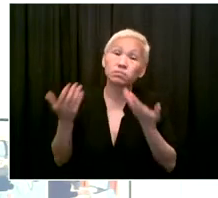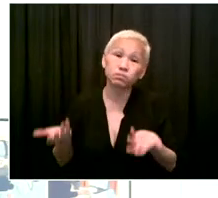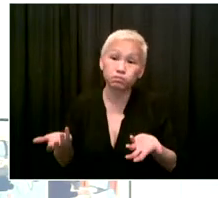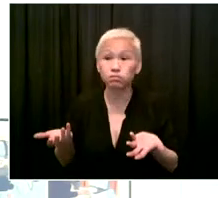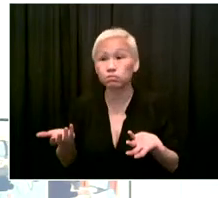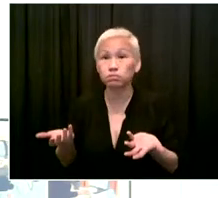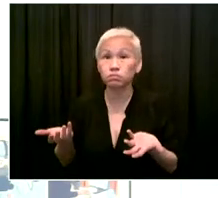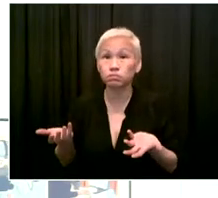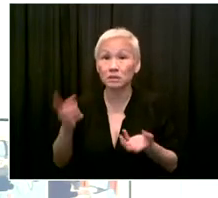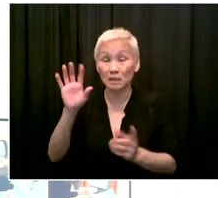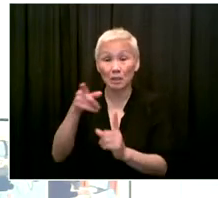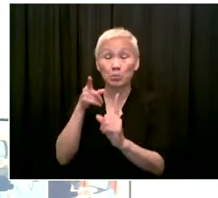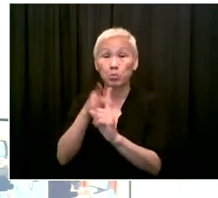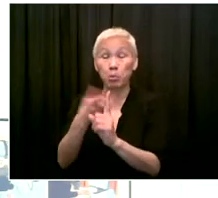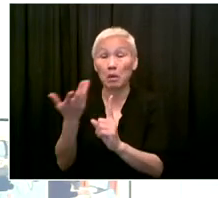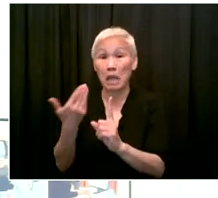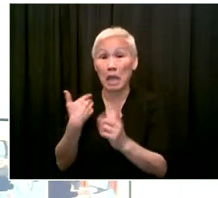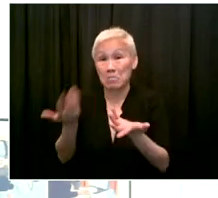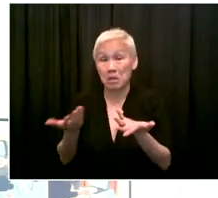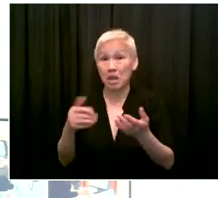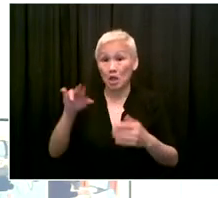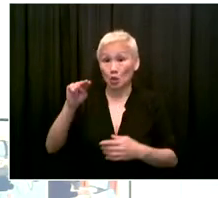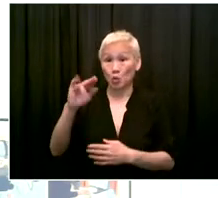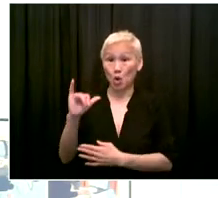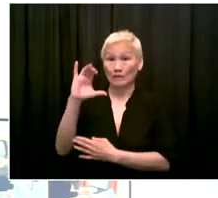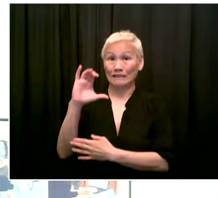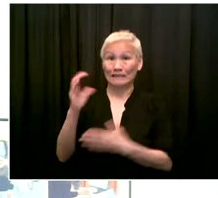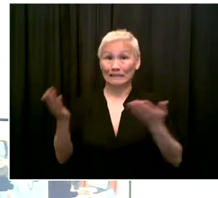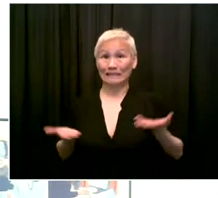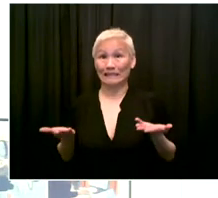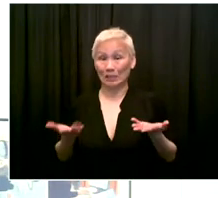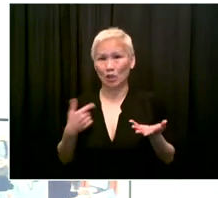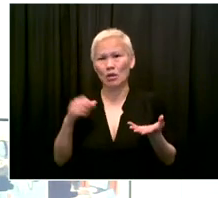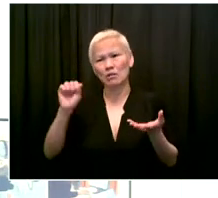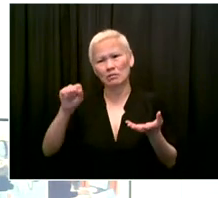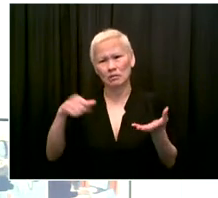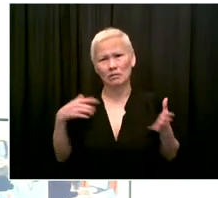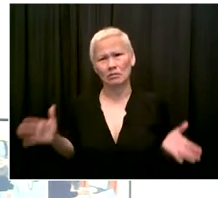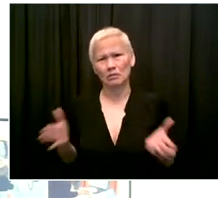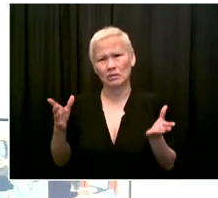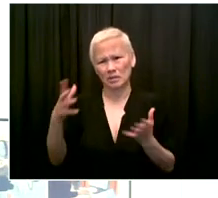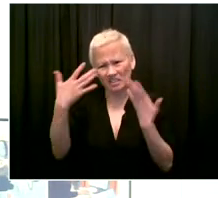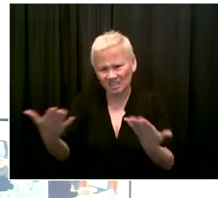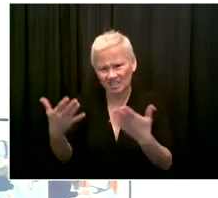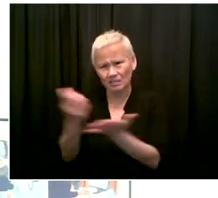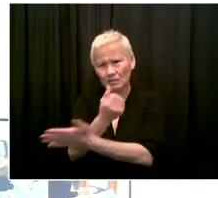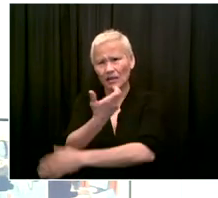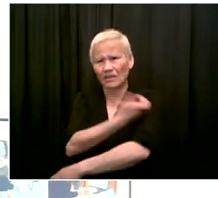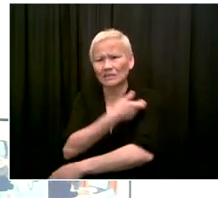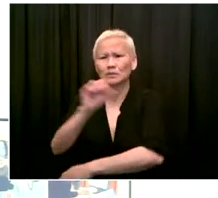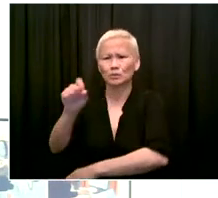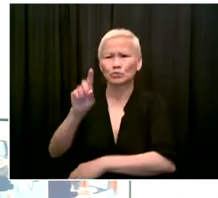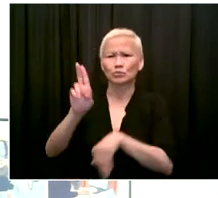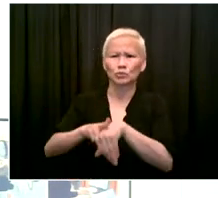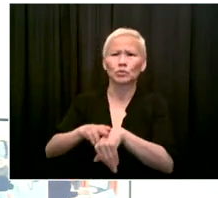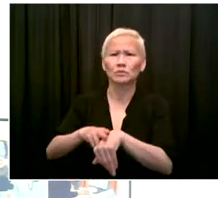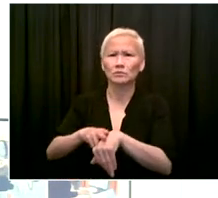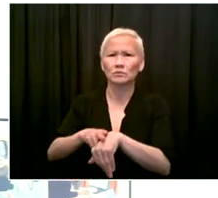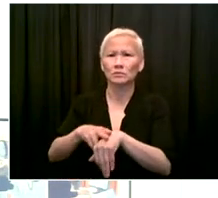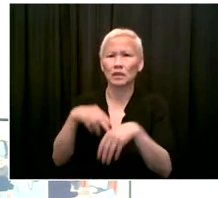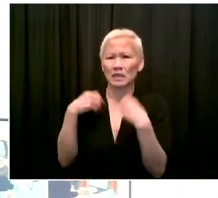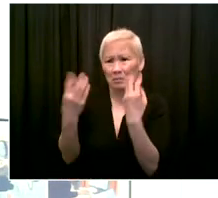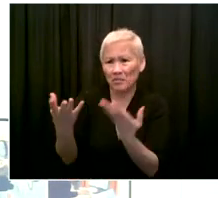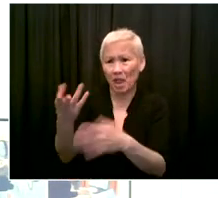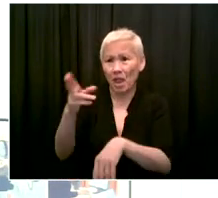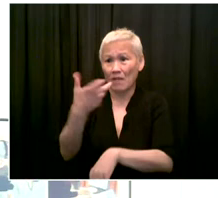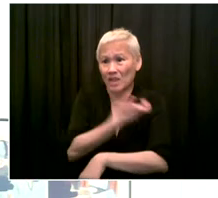vaccinated, and we will do everything in our power to extend, you know, access to vaccination for you as well. For someone